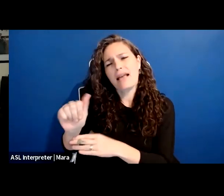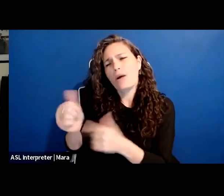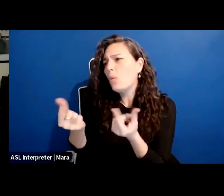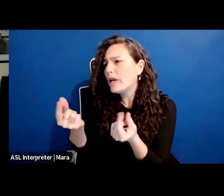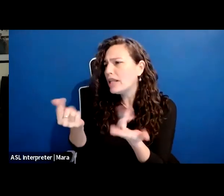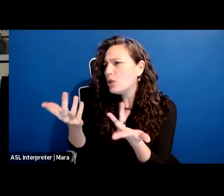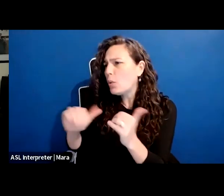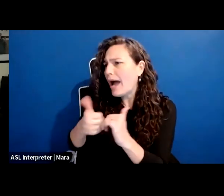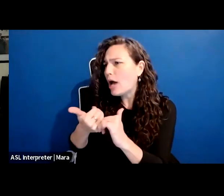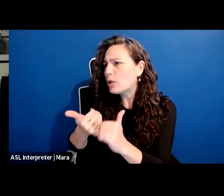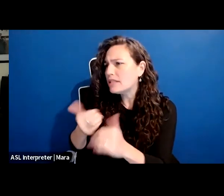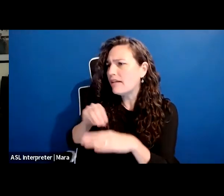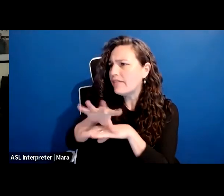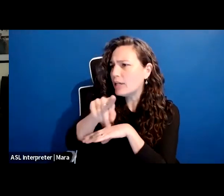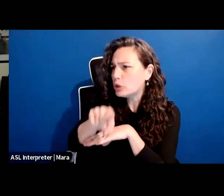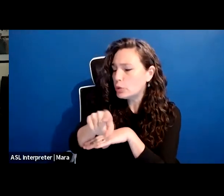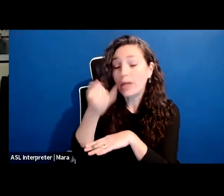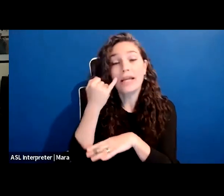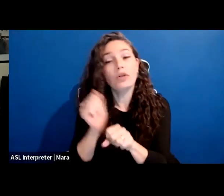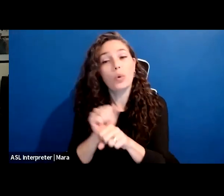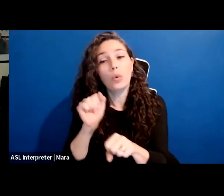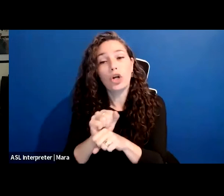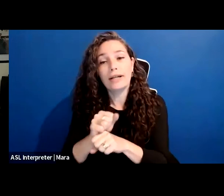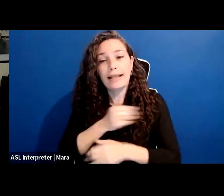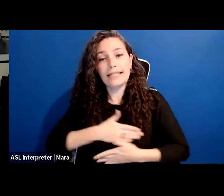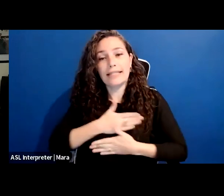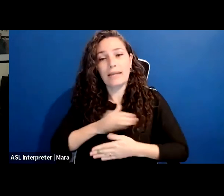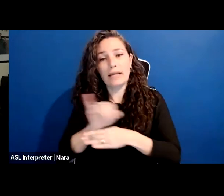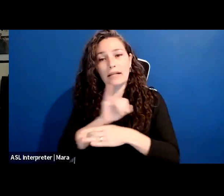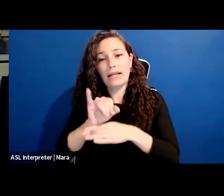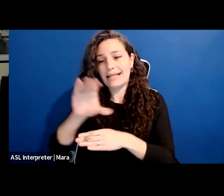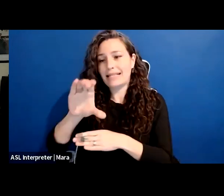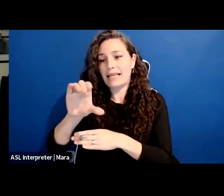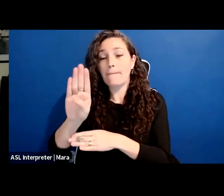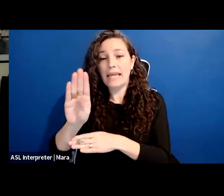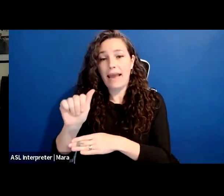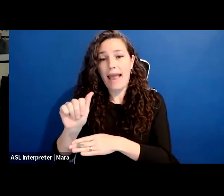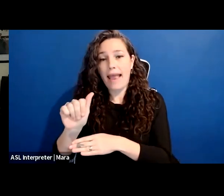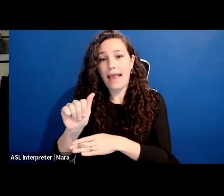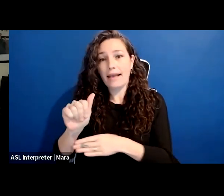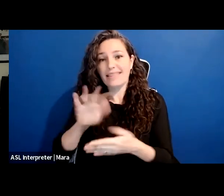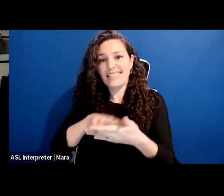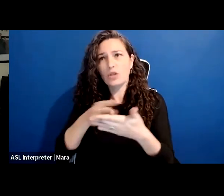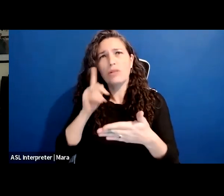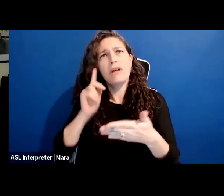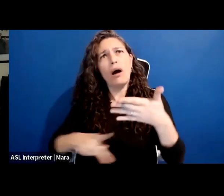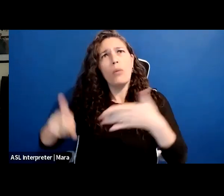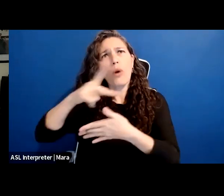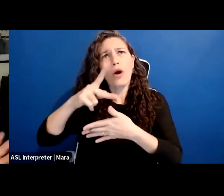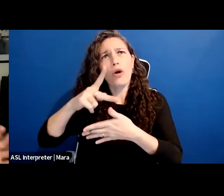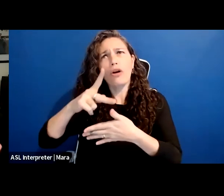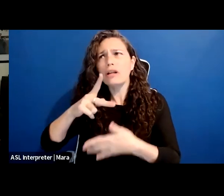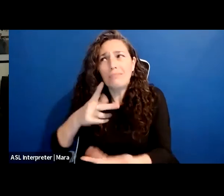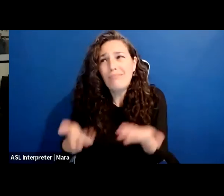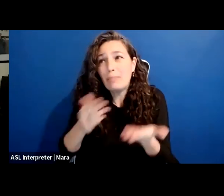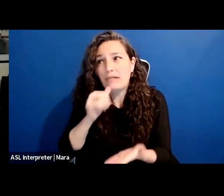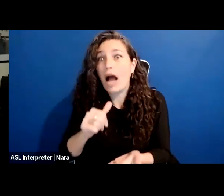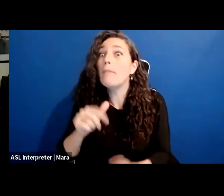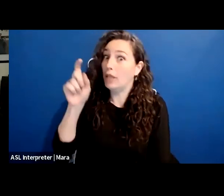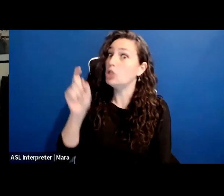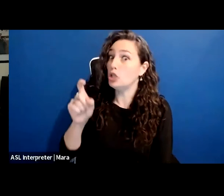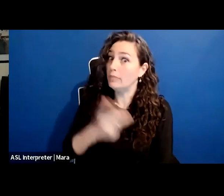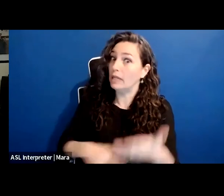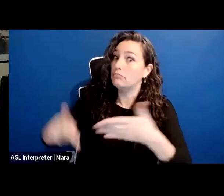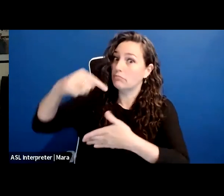if you're working in the entertainment industry, CBA schedules may not be at the top of your mind, but they should be. Hello and welcome.